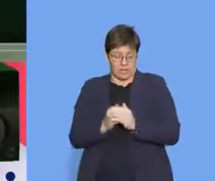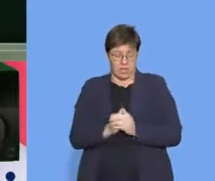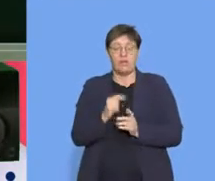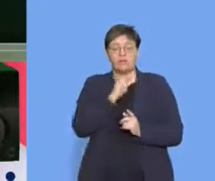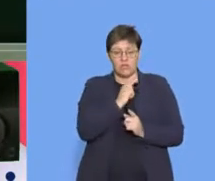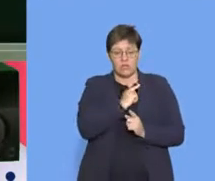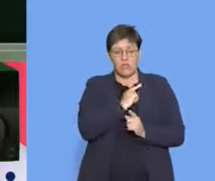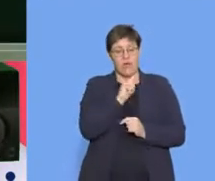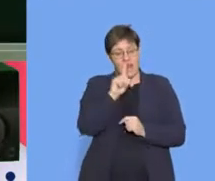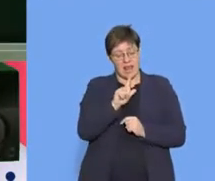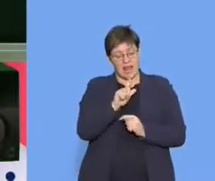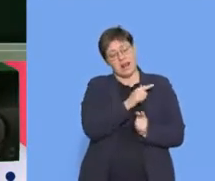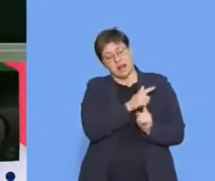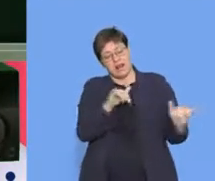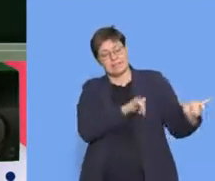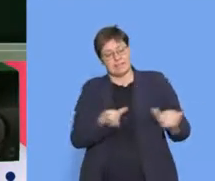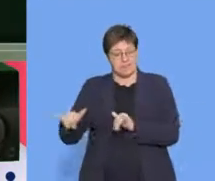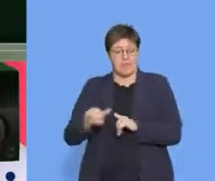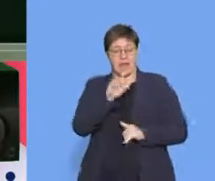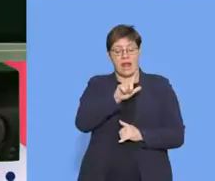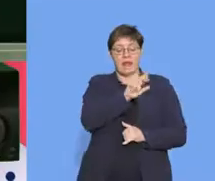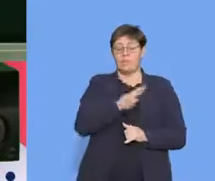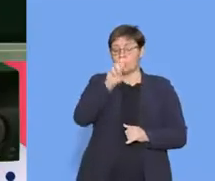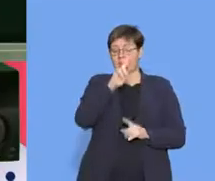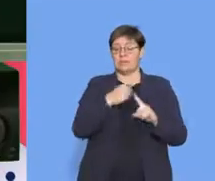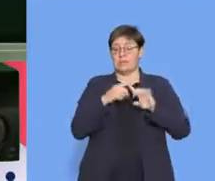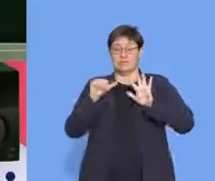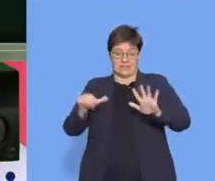means that the lengths are common throughout. So I have L squared